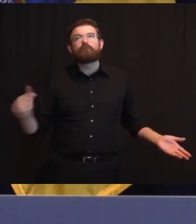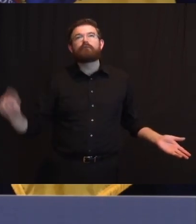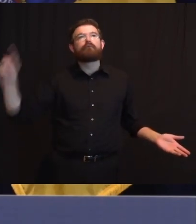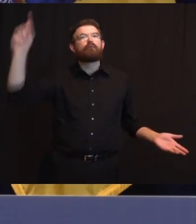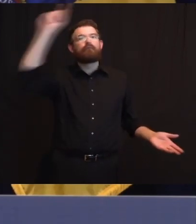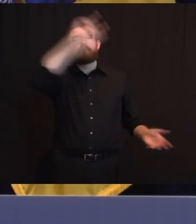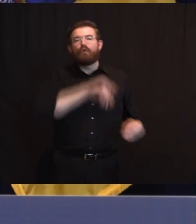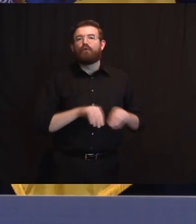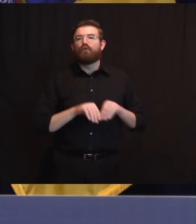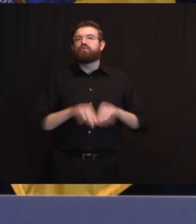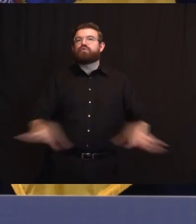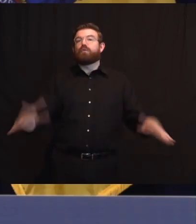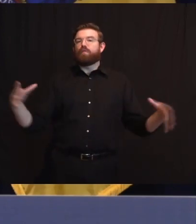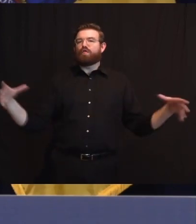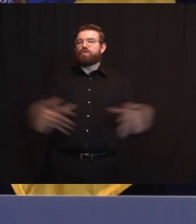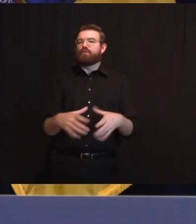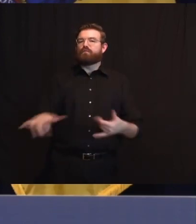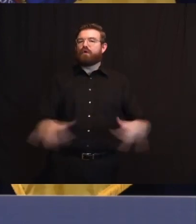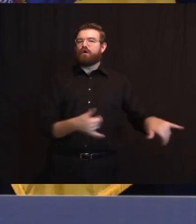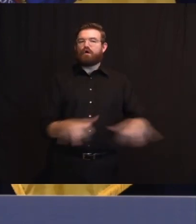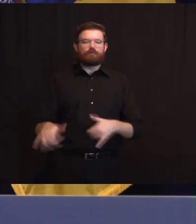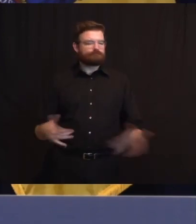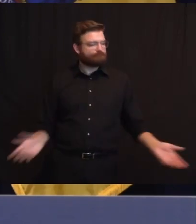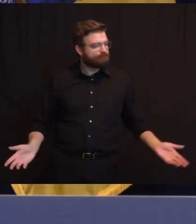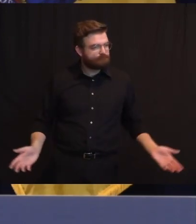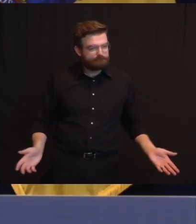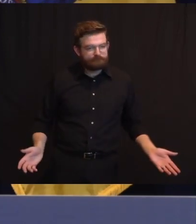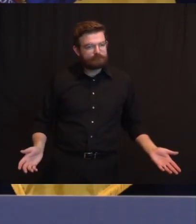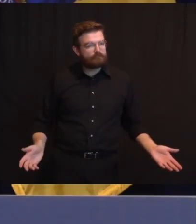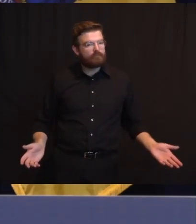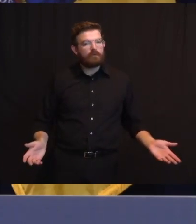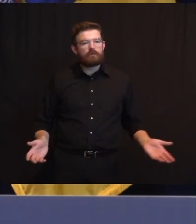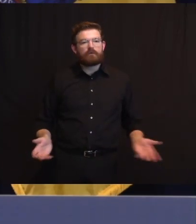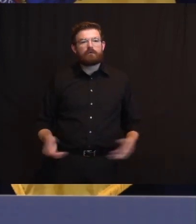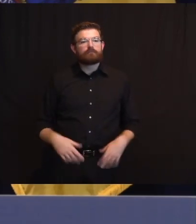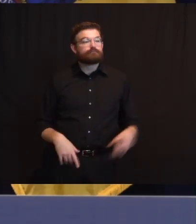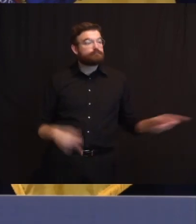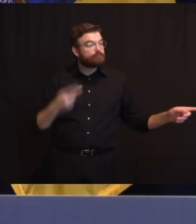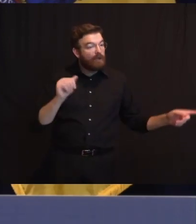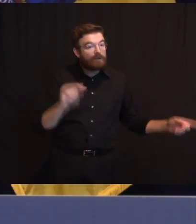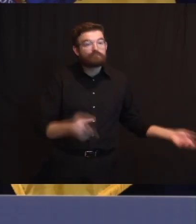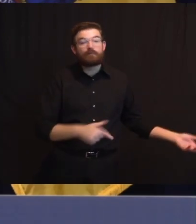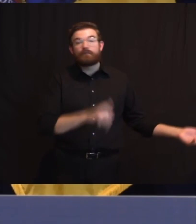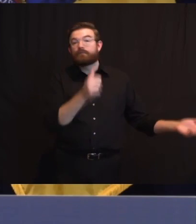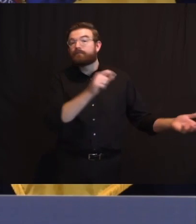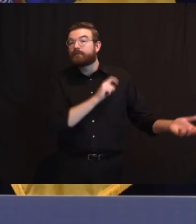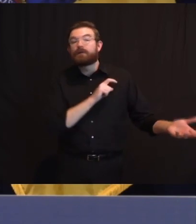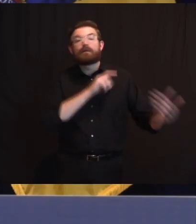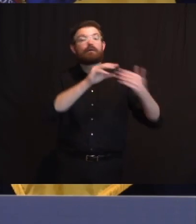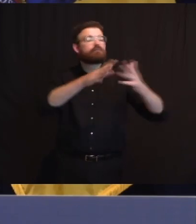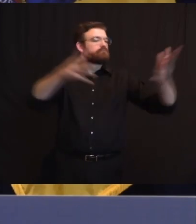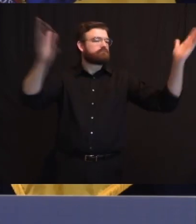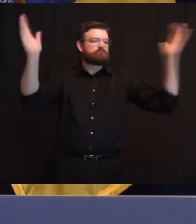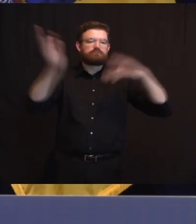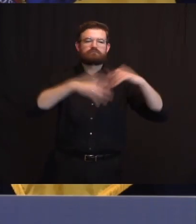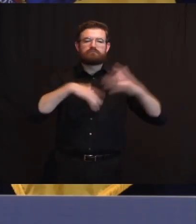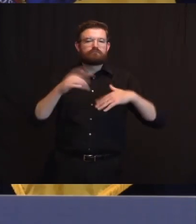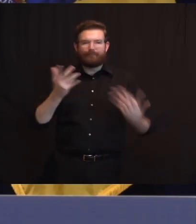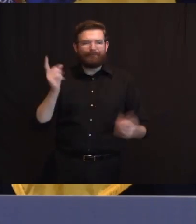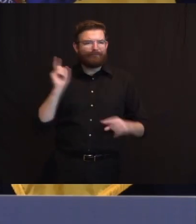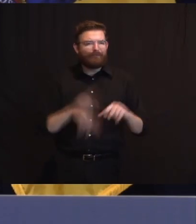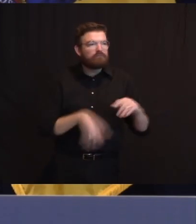No matter how good Pat and other law enforcement leaders are, we can't get into every house or every car